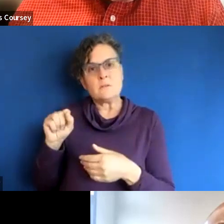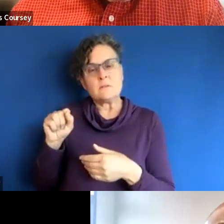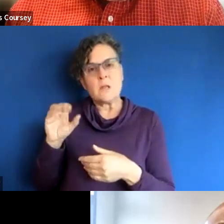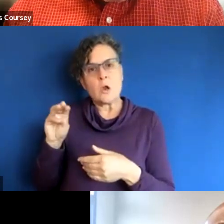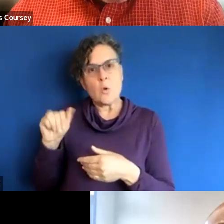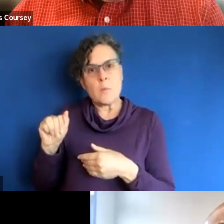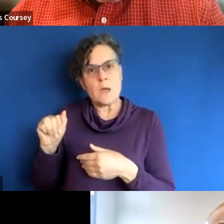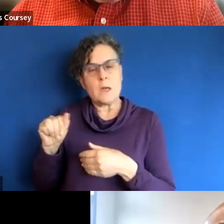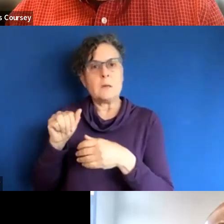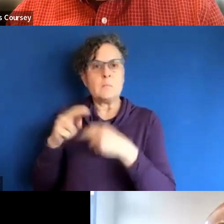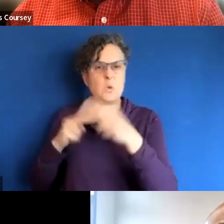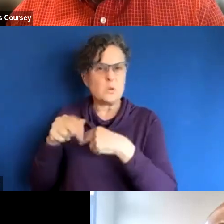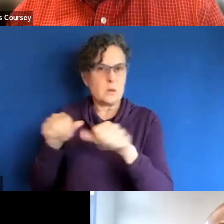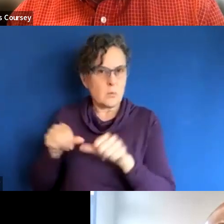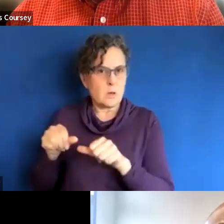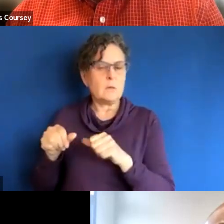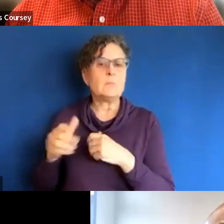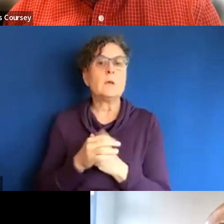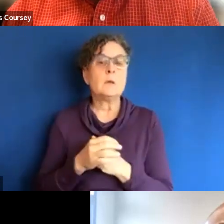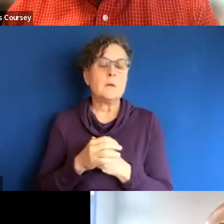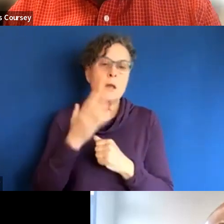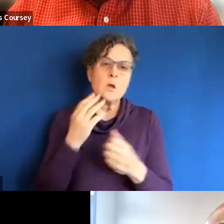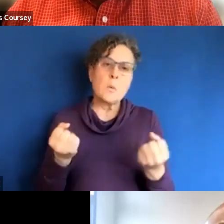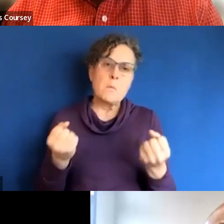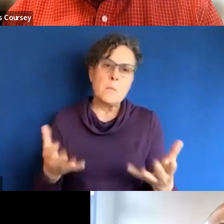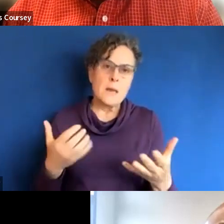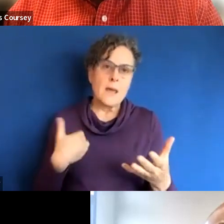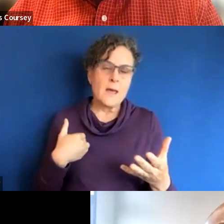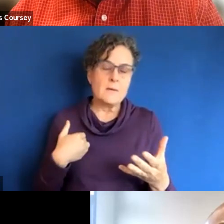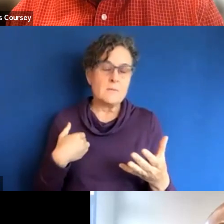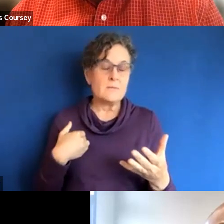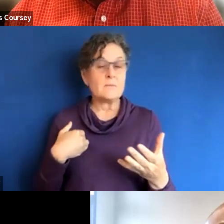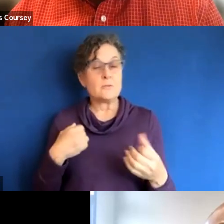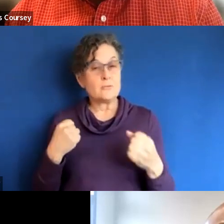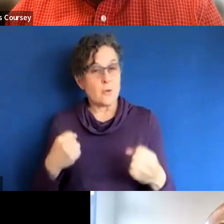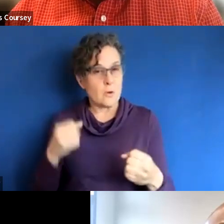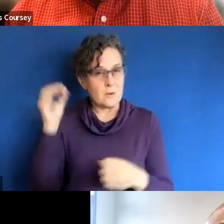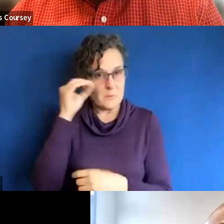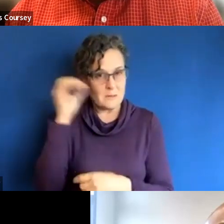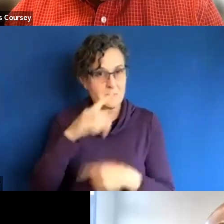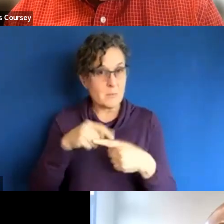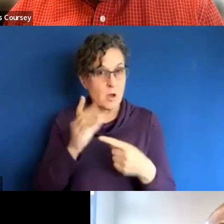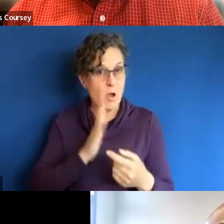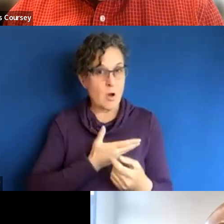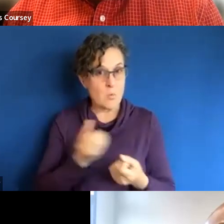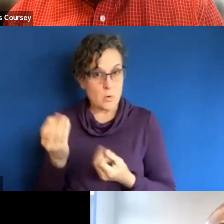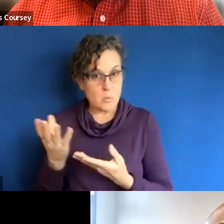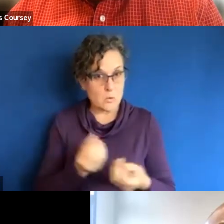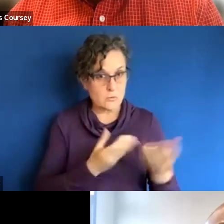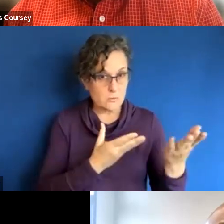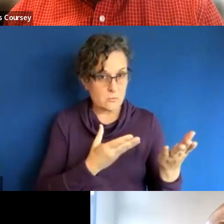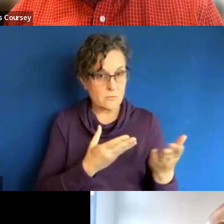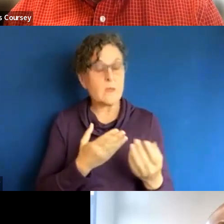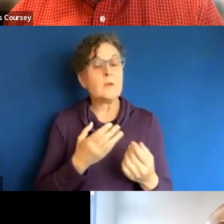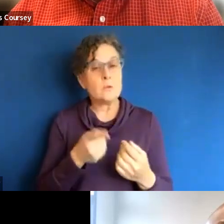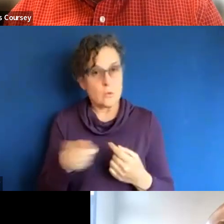know that many of you will have strong opinions about these proposals and a lot of questions about how they'll work. We will